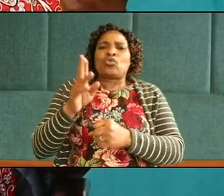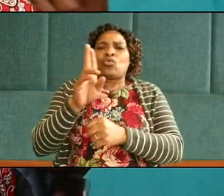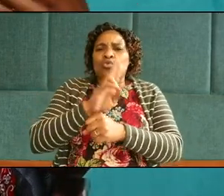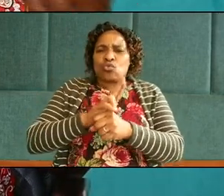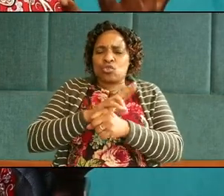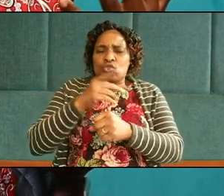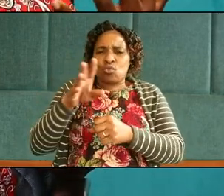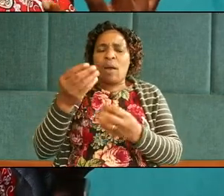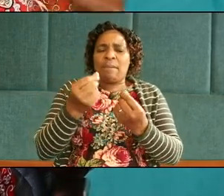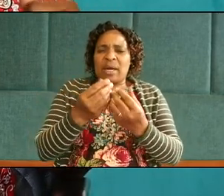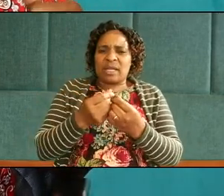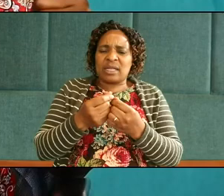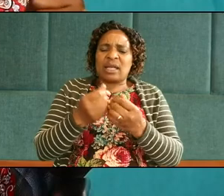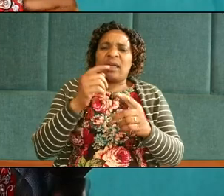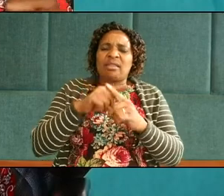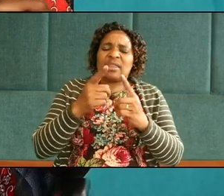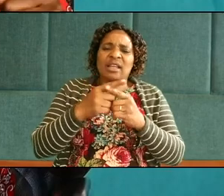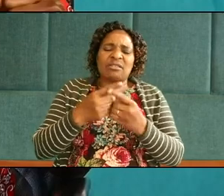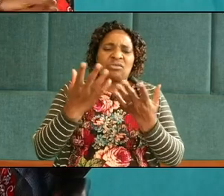in vain,